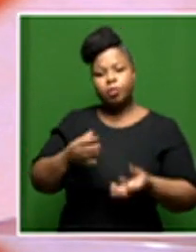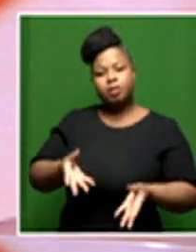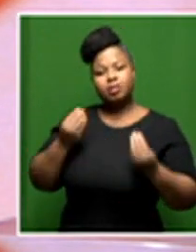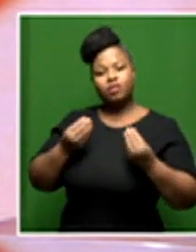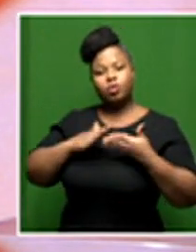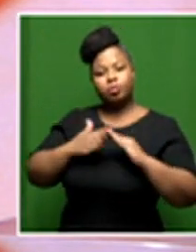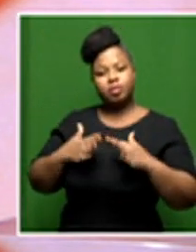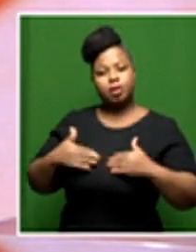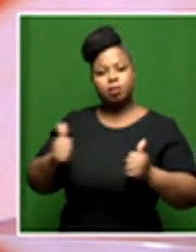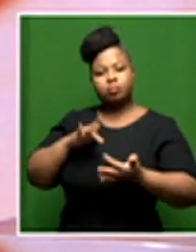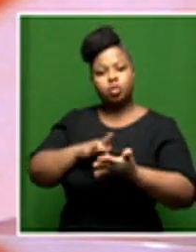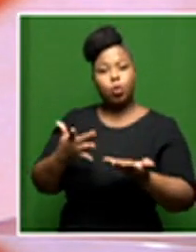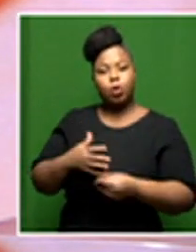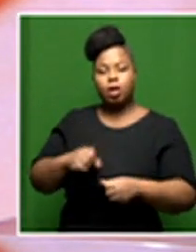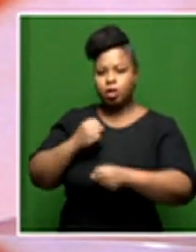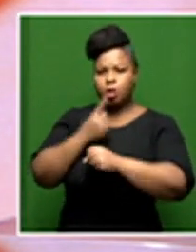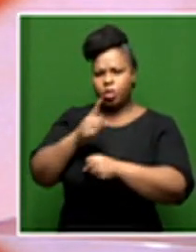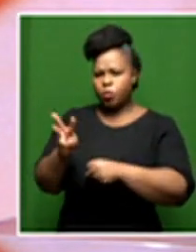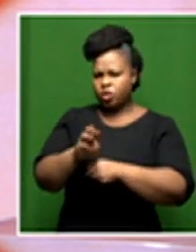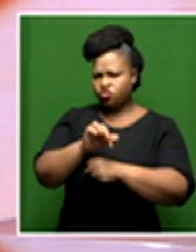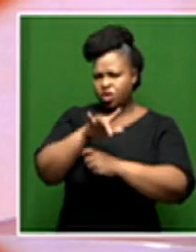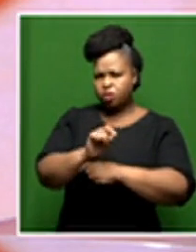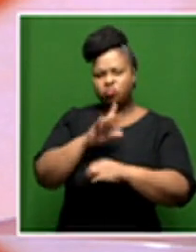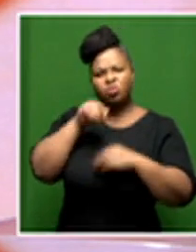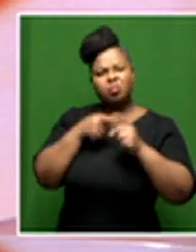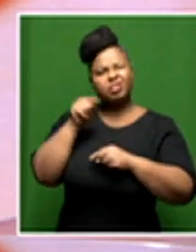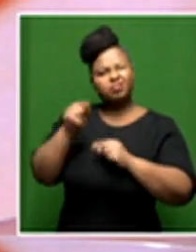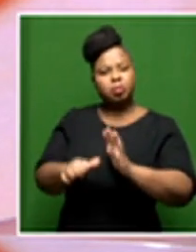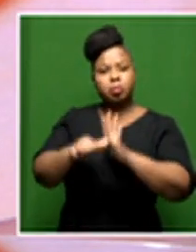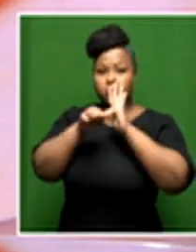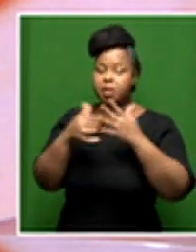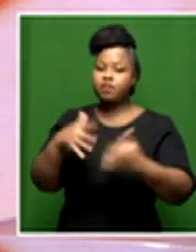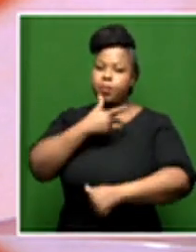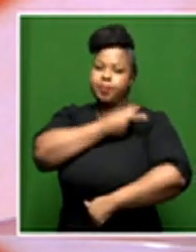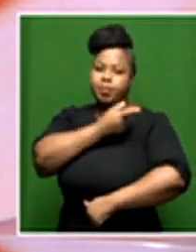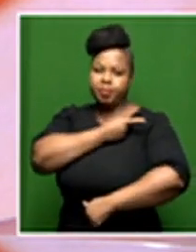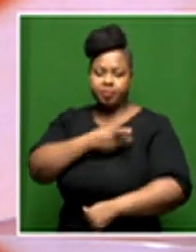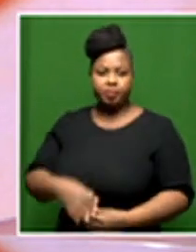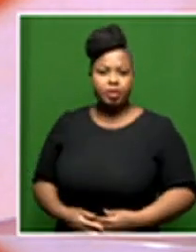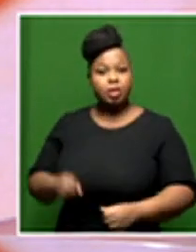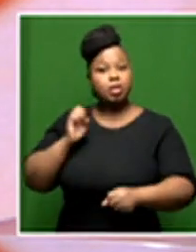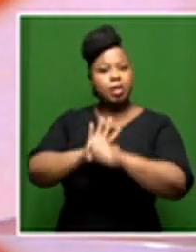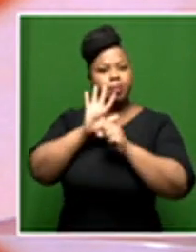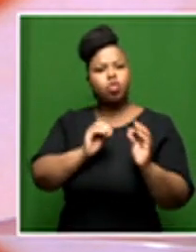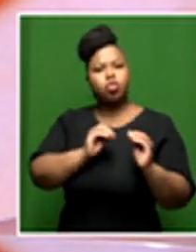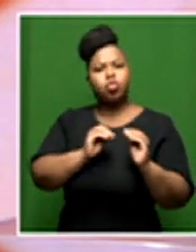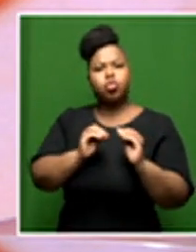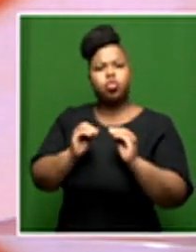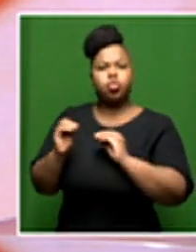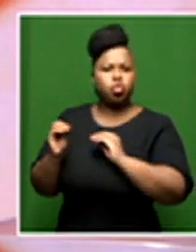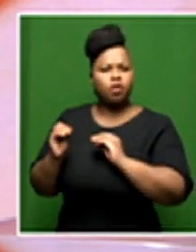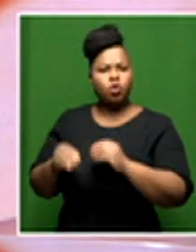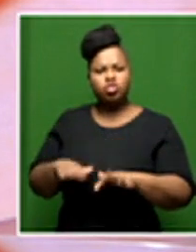Health Center in Gauteng, West Rand, to talk about the importance of these childhood vaccines and the impact of